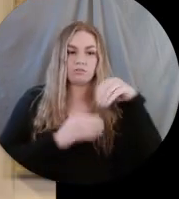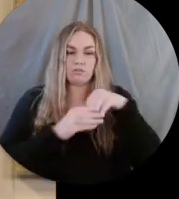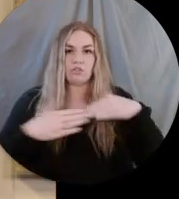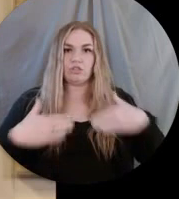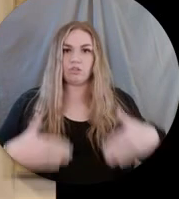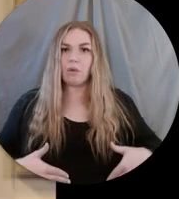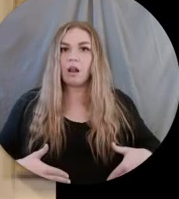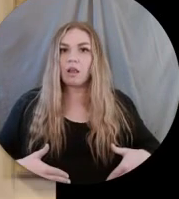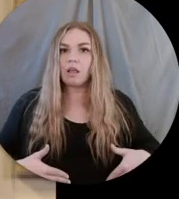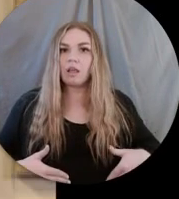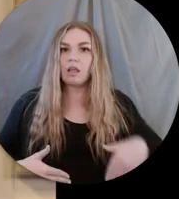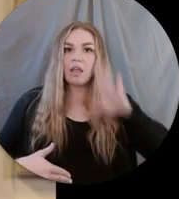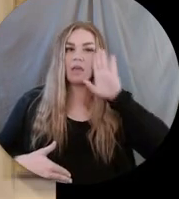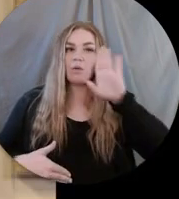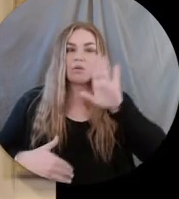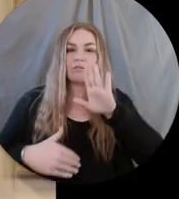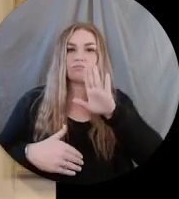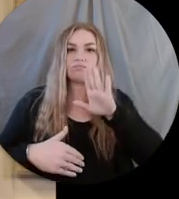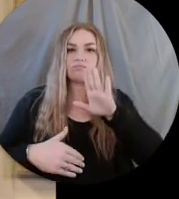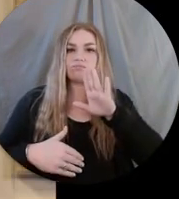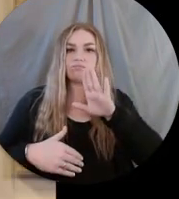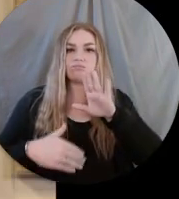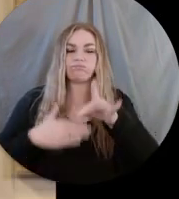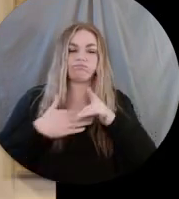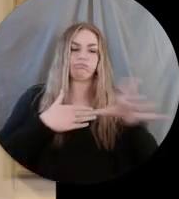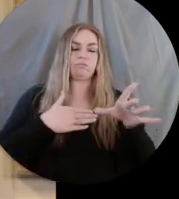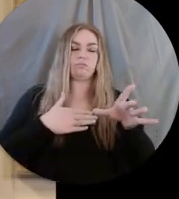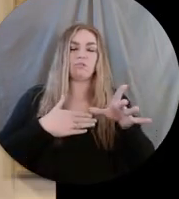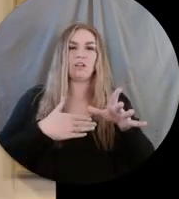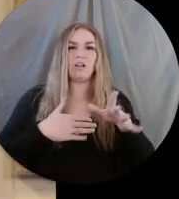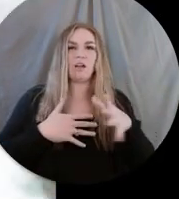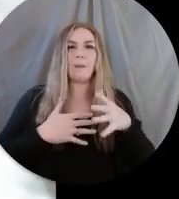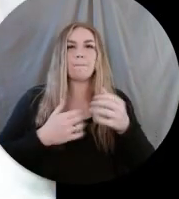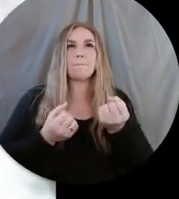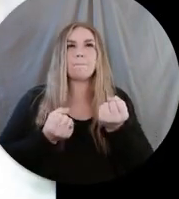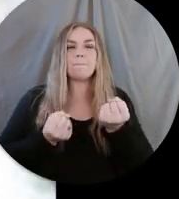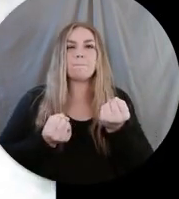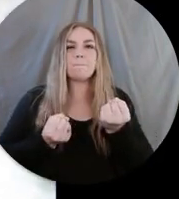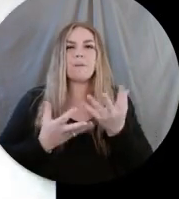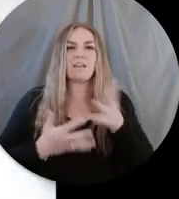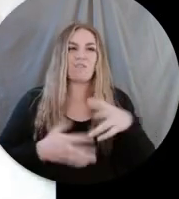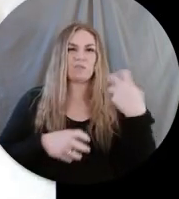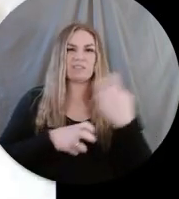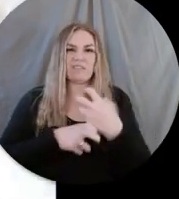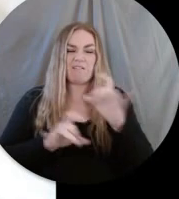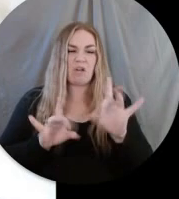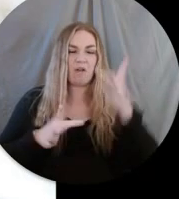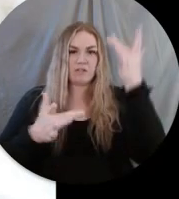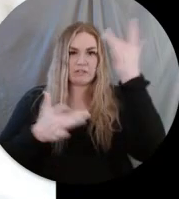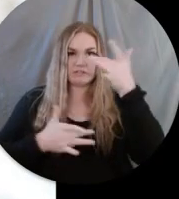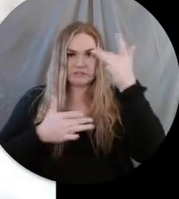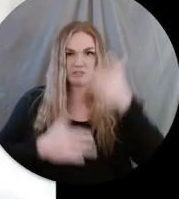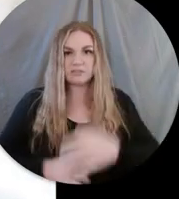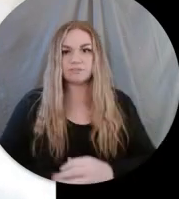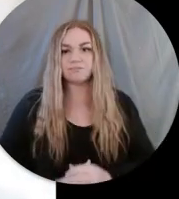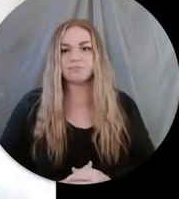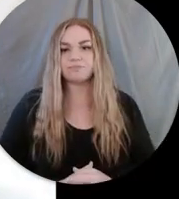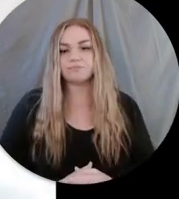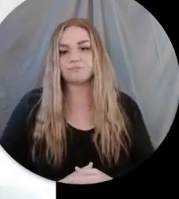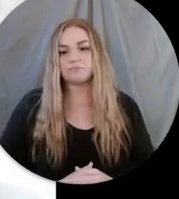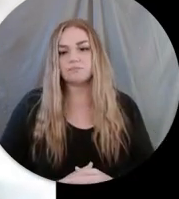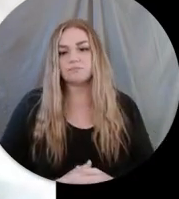a lot of those nasty, nasty, hard diseases. Of course, everybody may have a different